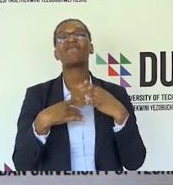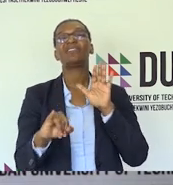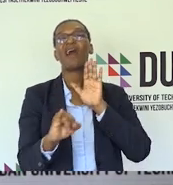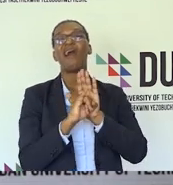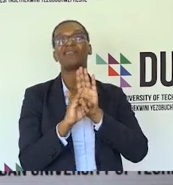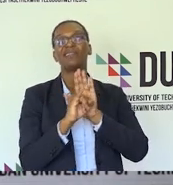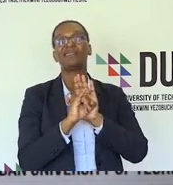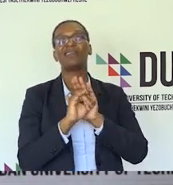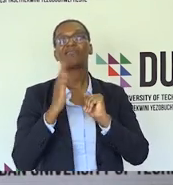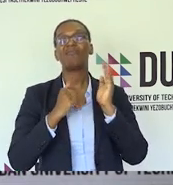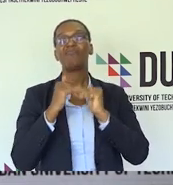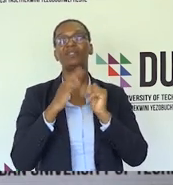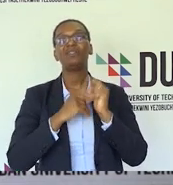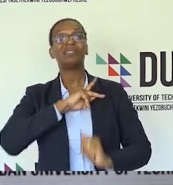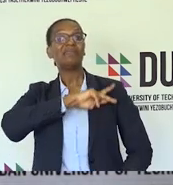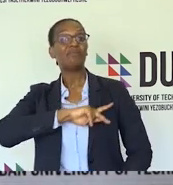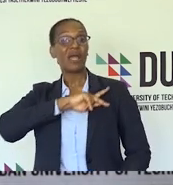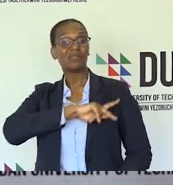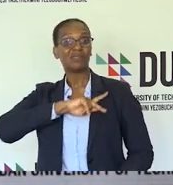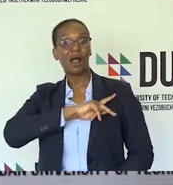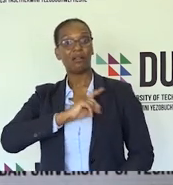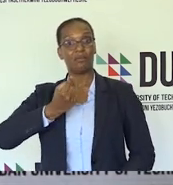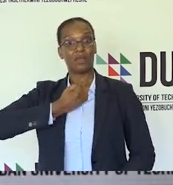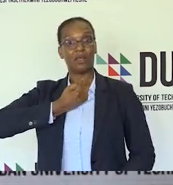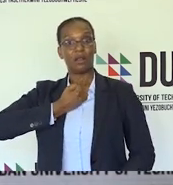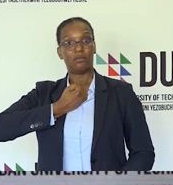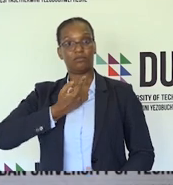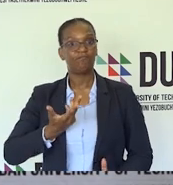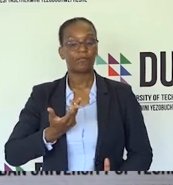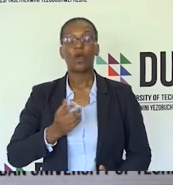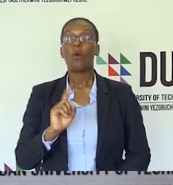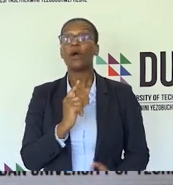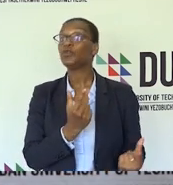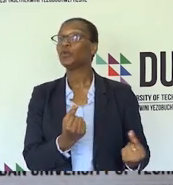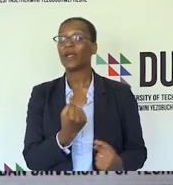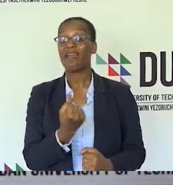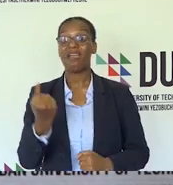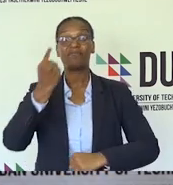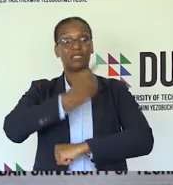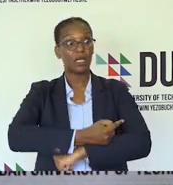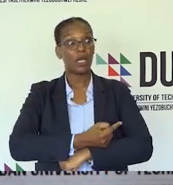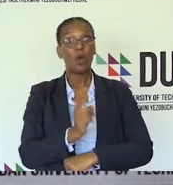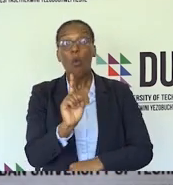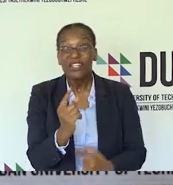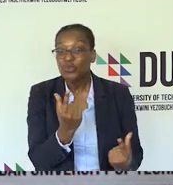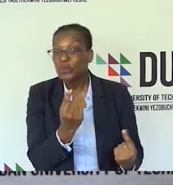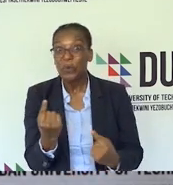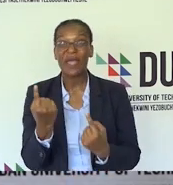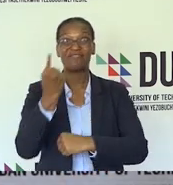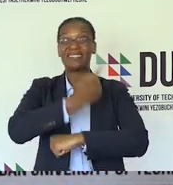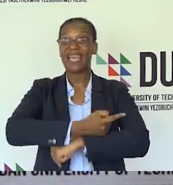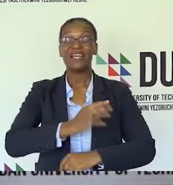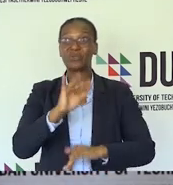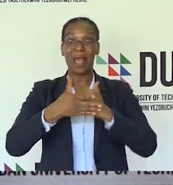They build our brand, personal and or institutional. In what you do every day, if what you do every day is not helping